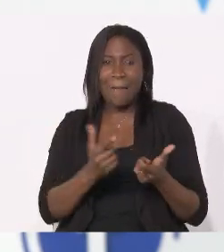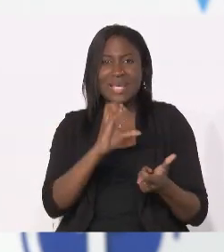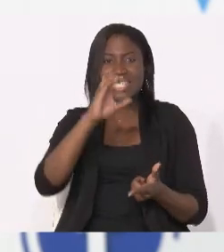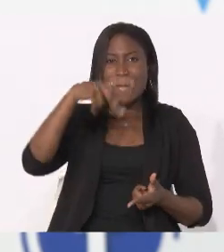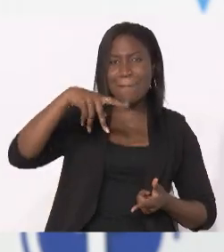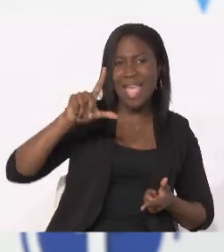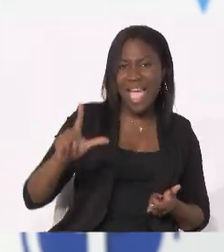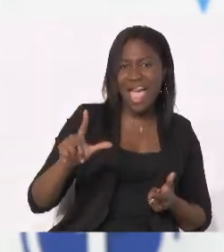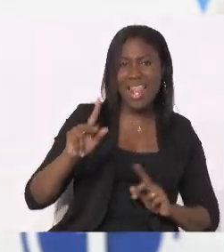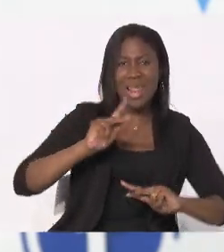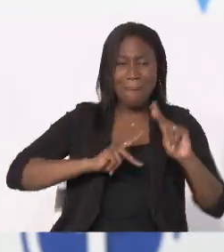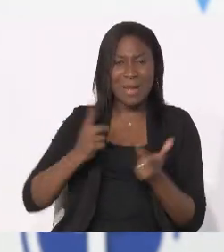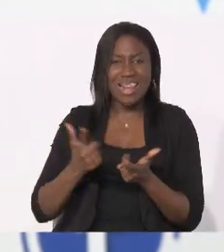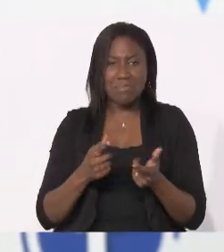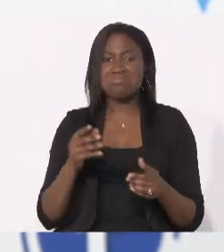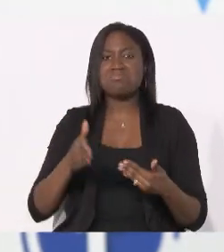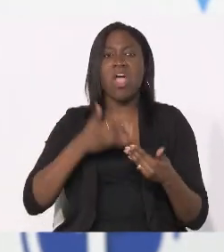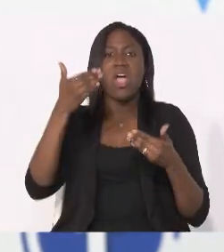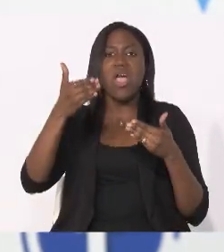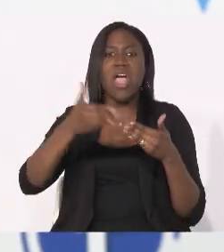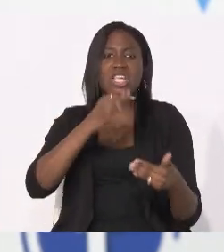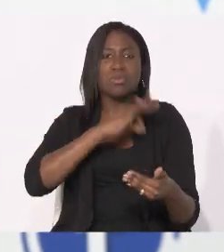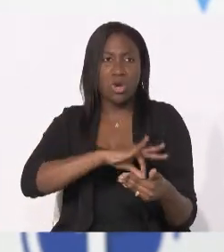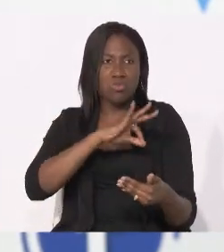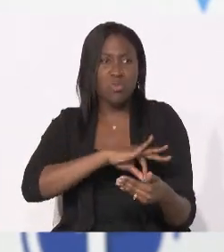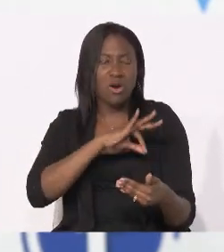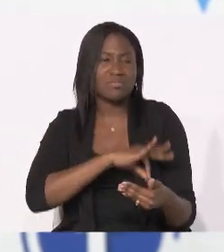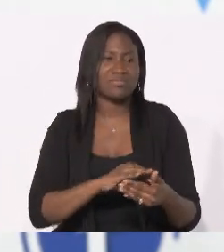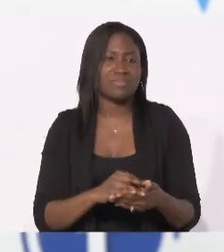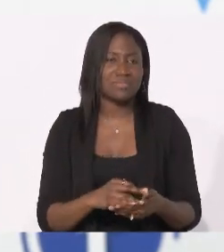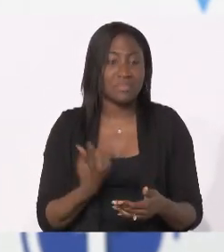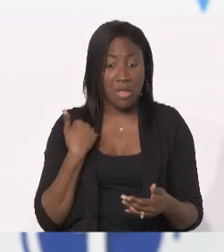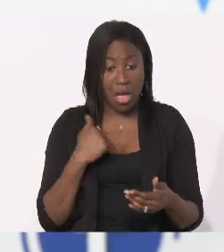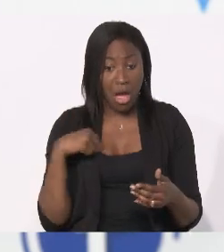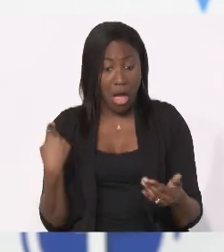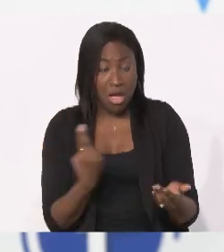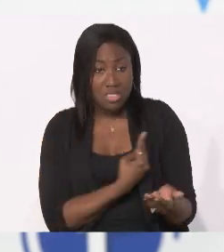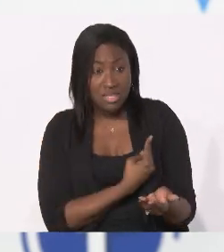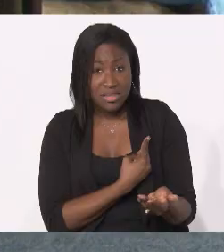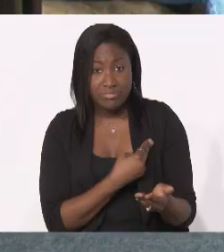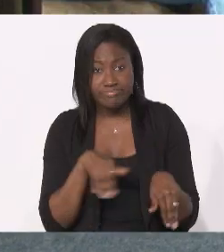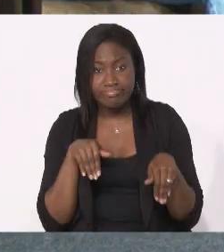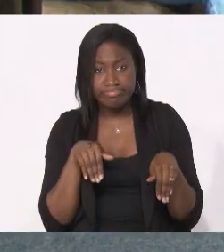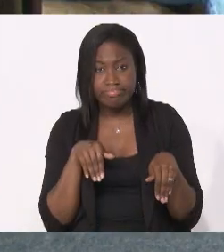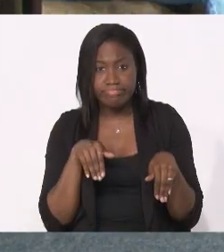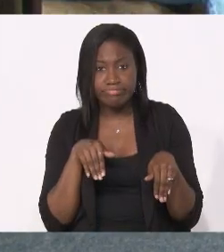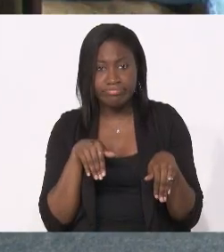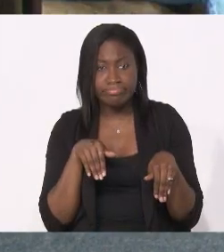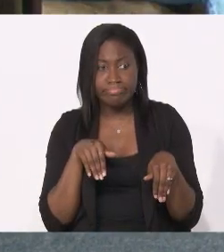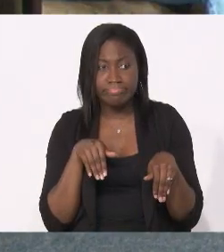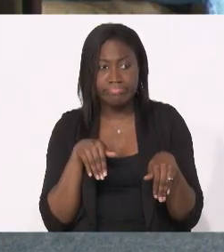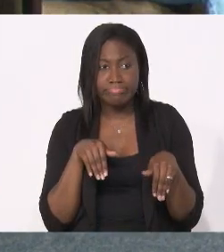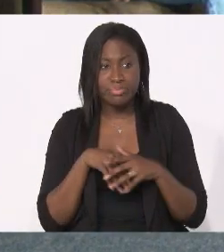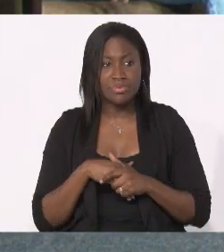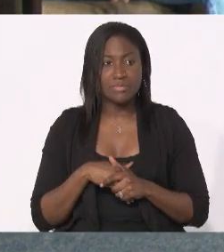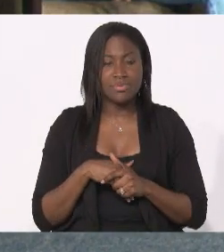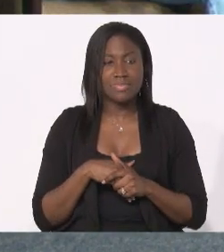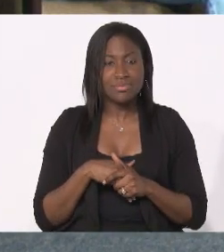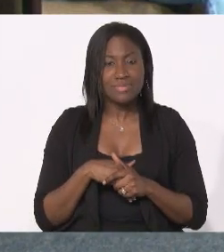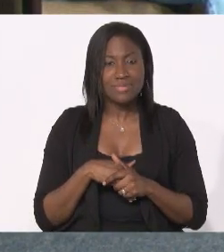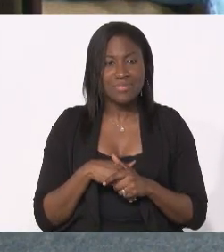with that. When we did Mixed Up, Richard Raghubar Singh had a really good relationship with Fens Mohammed. They would supply all of his